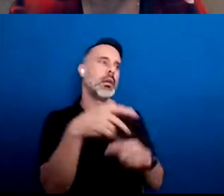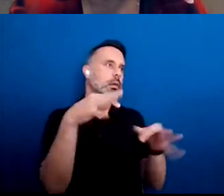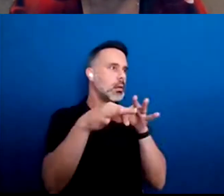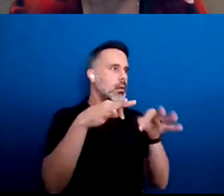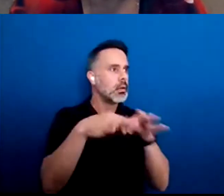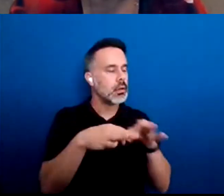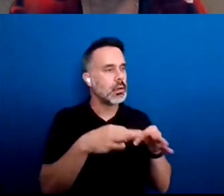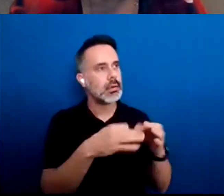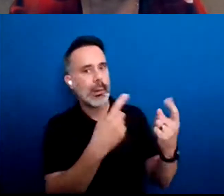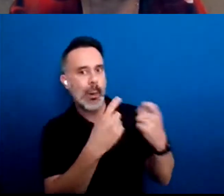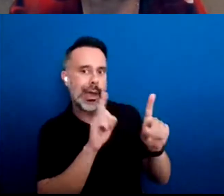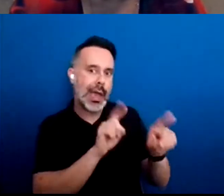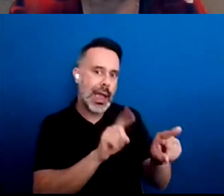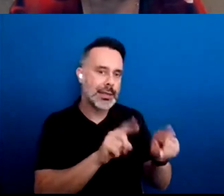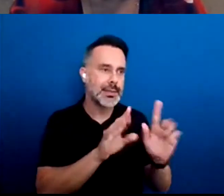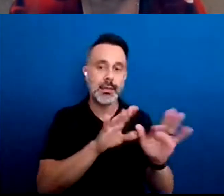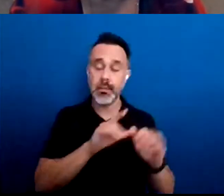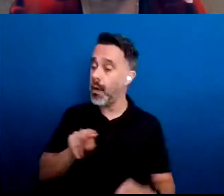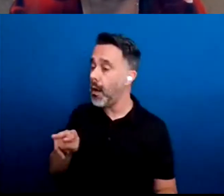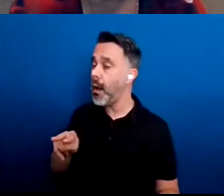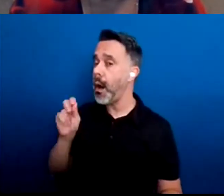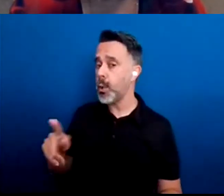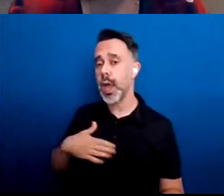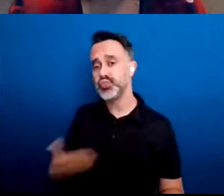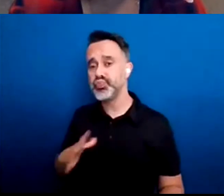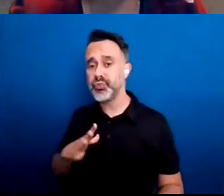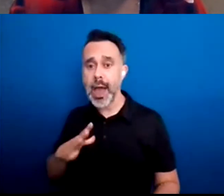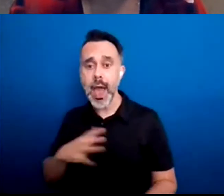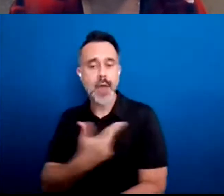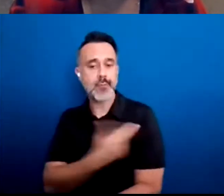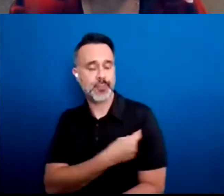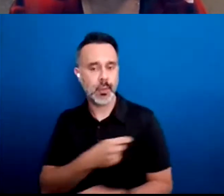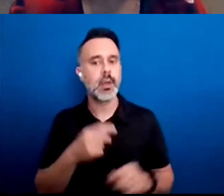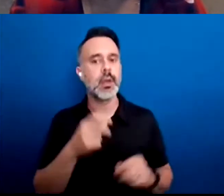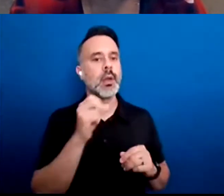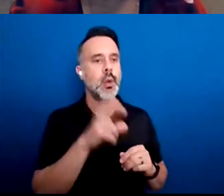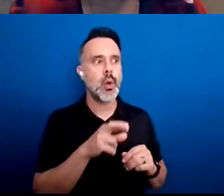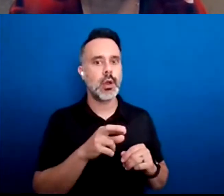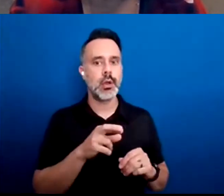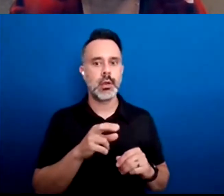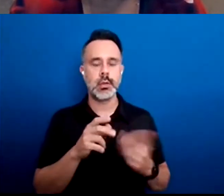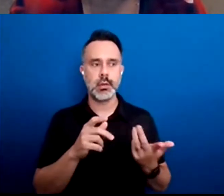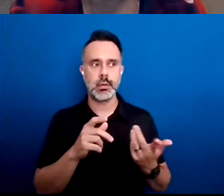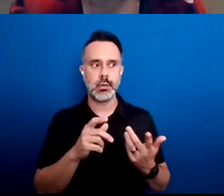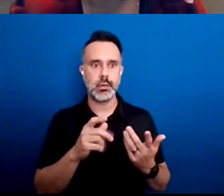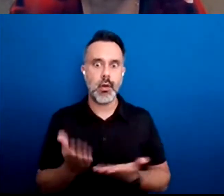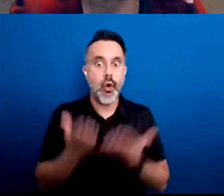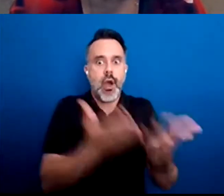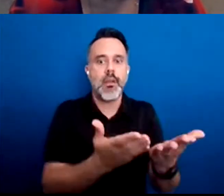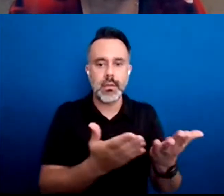not getting vaccinated because of barriers they have, and those could be visible barriers such